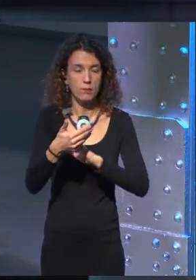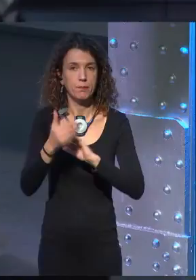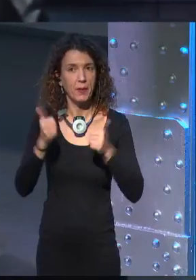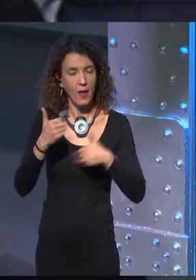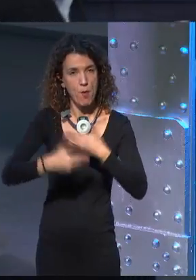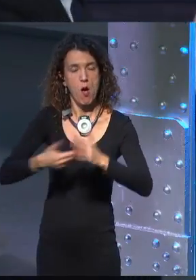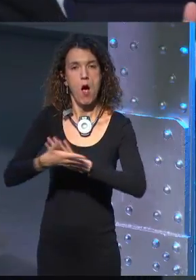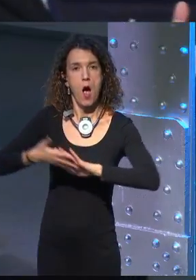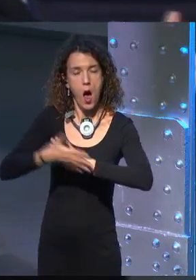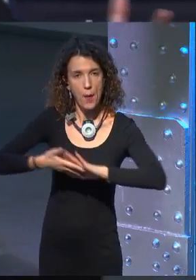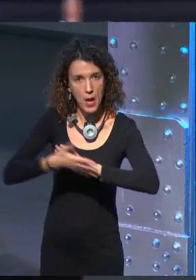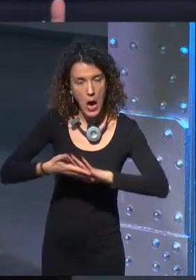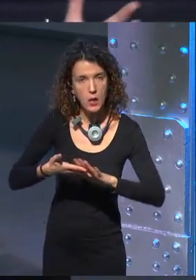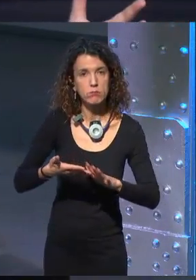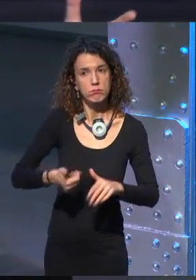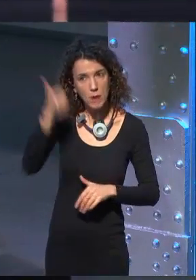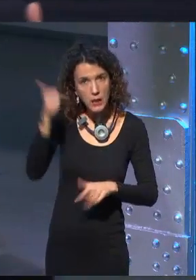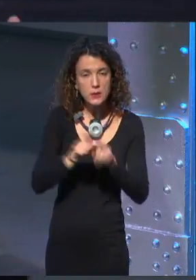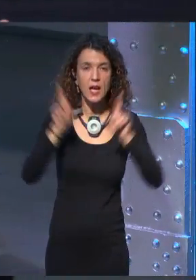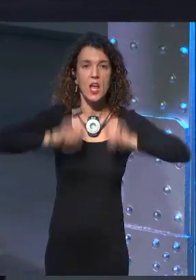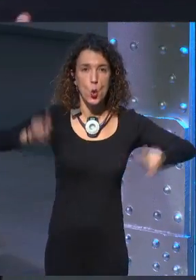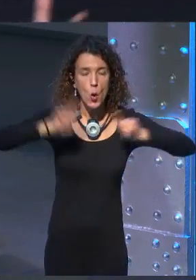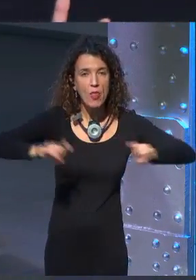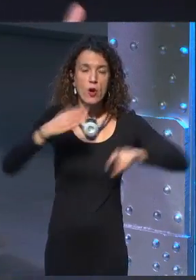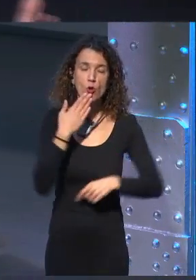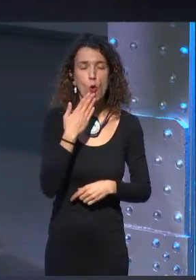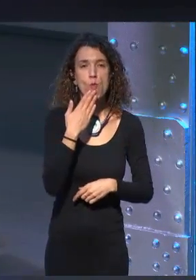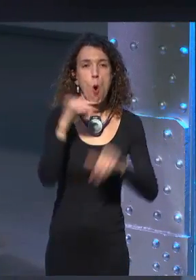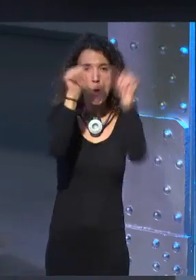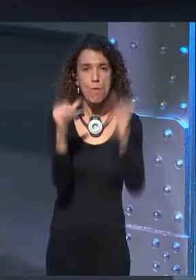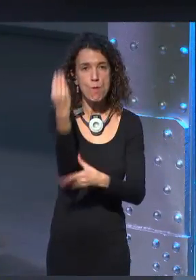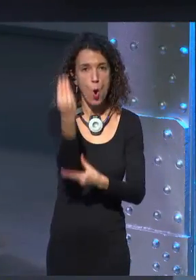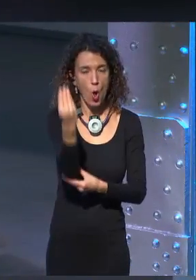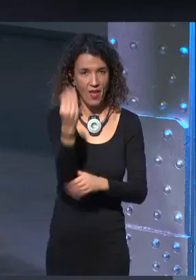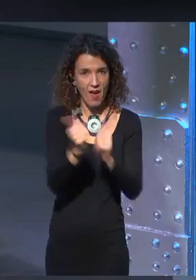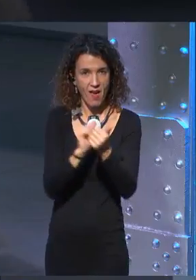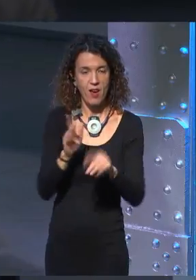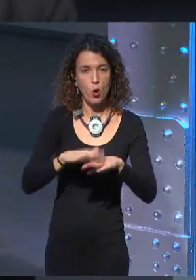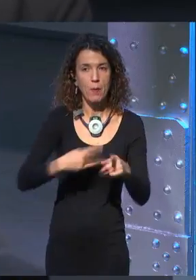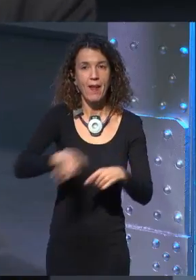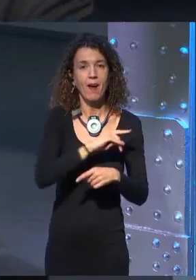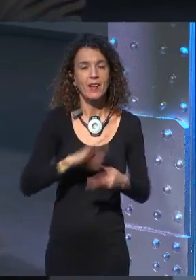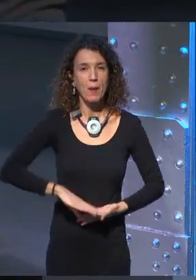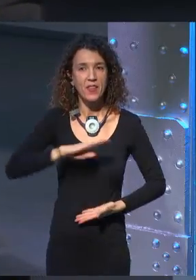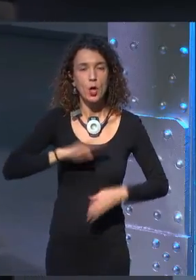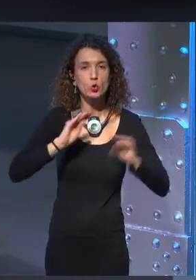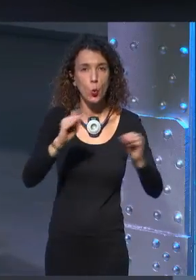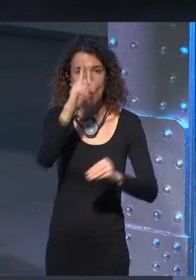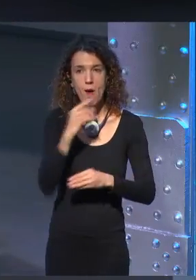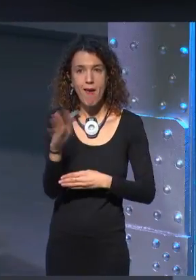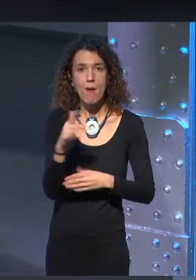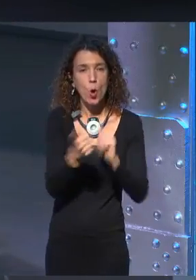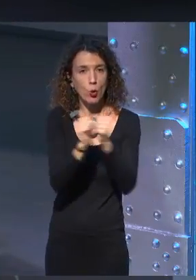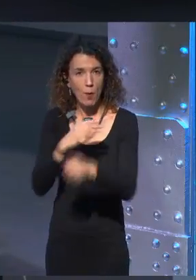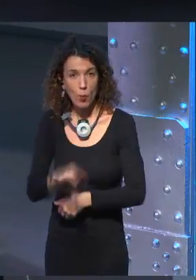our business and civic leaders and certainly our educators as role models and their ability to lead by example. And in the